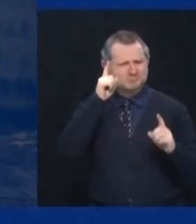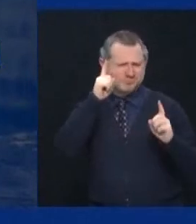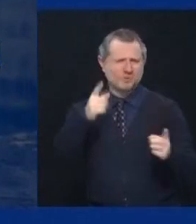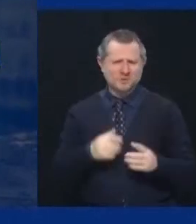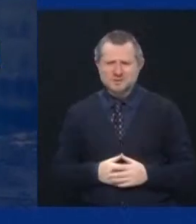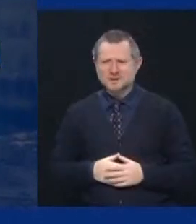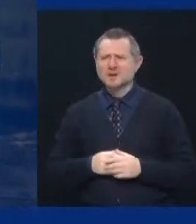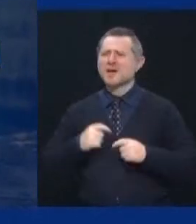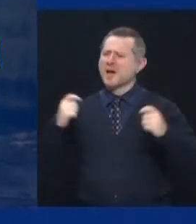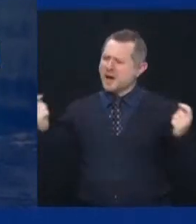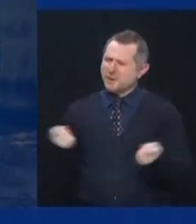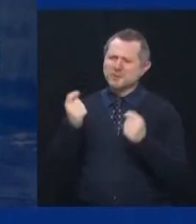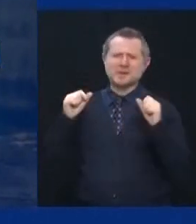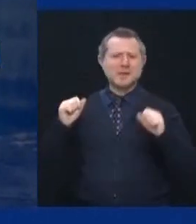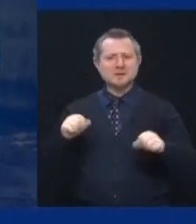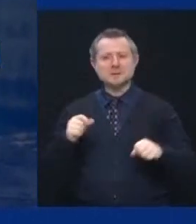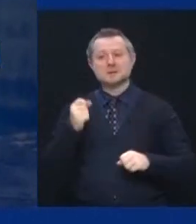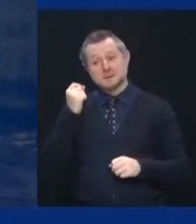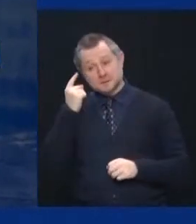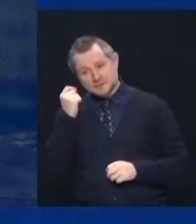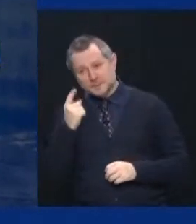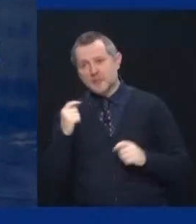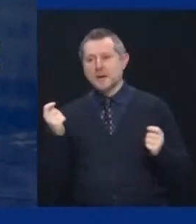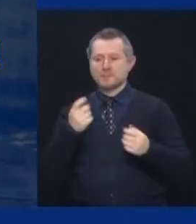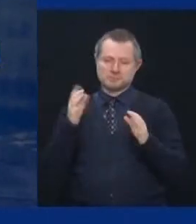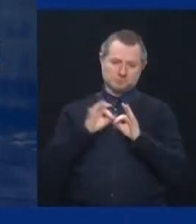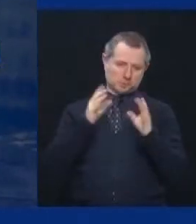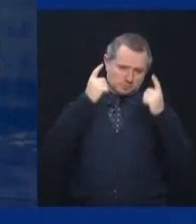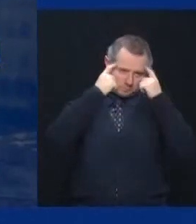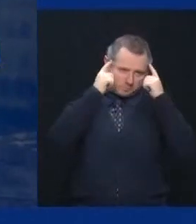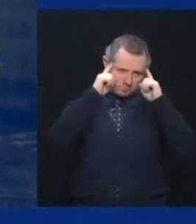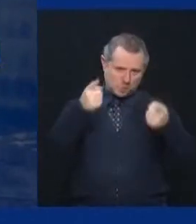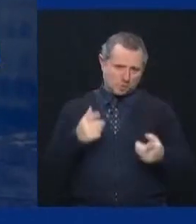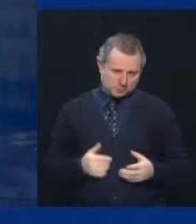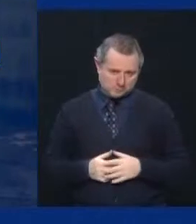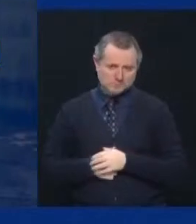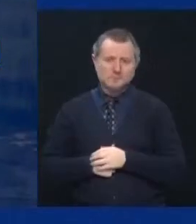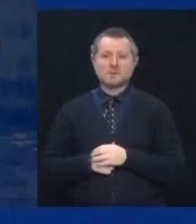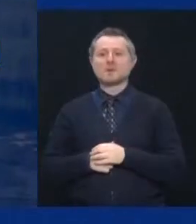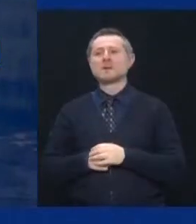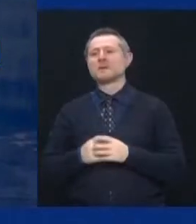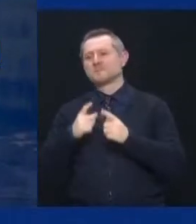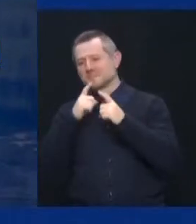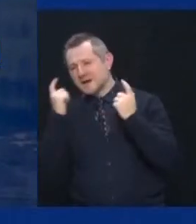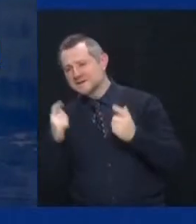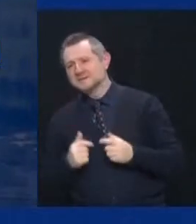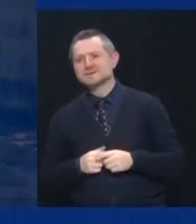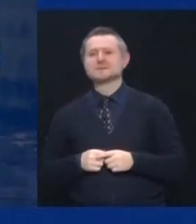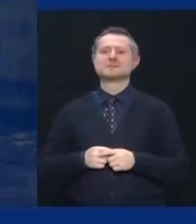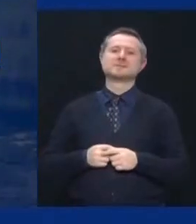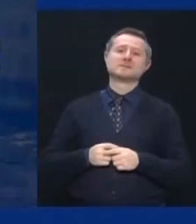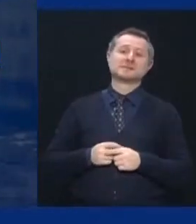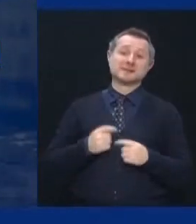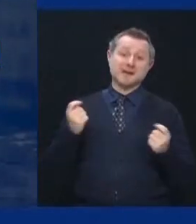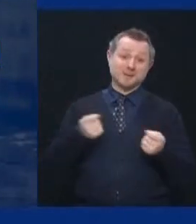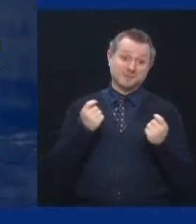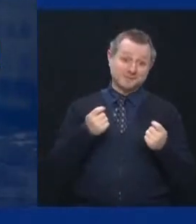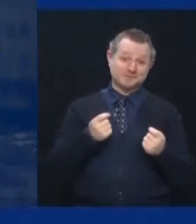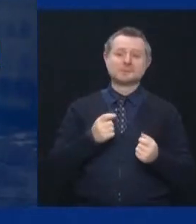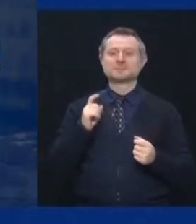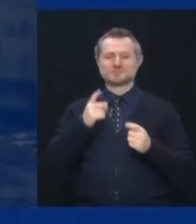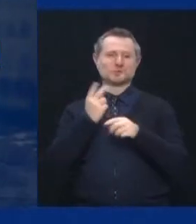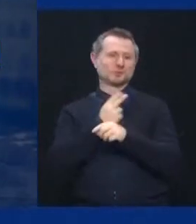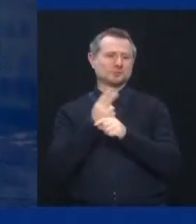celebrate, but celebrate smart. Here you see masked people celebrating,